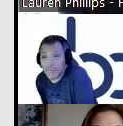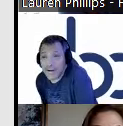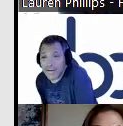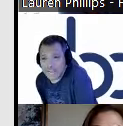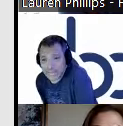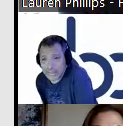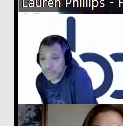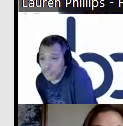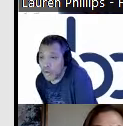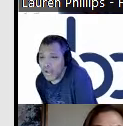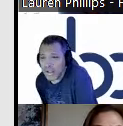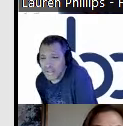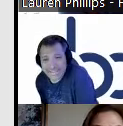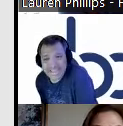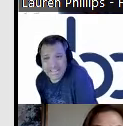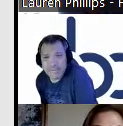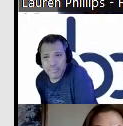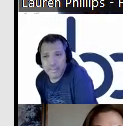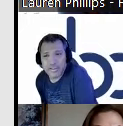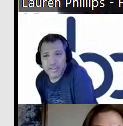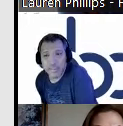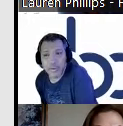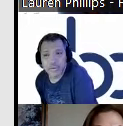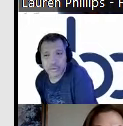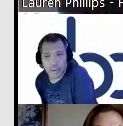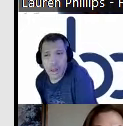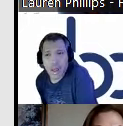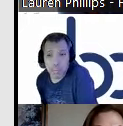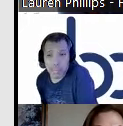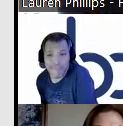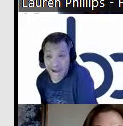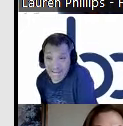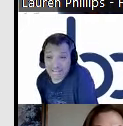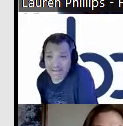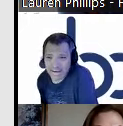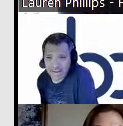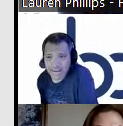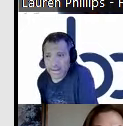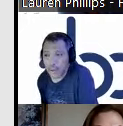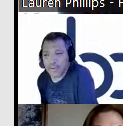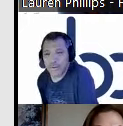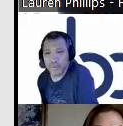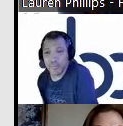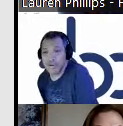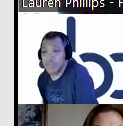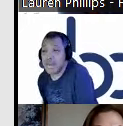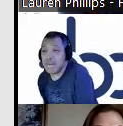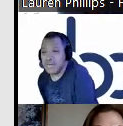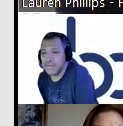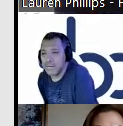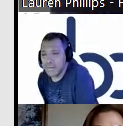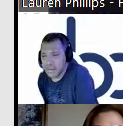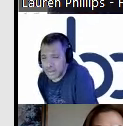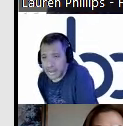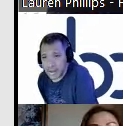Some providers are so small that they need to be reimbursed faster in order to